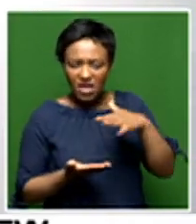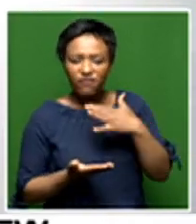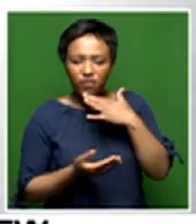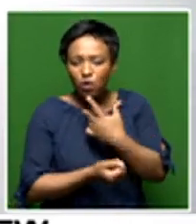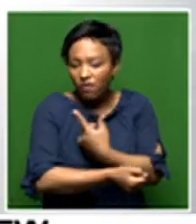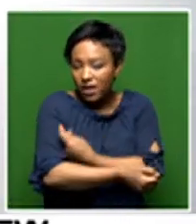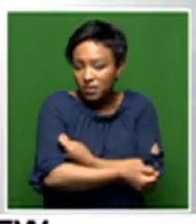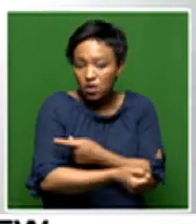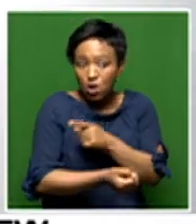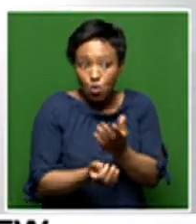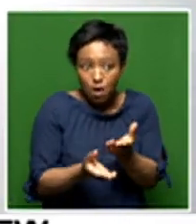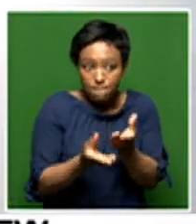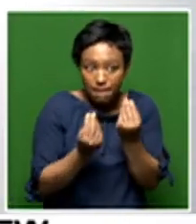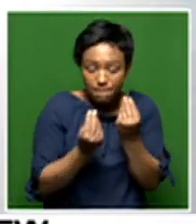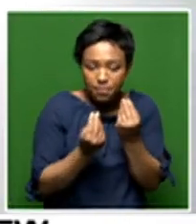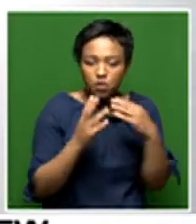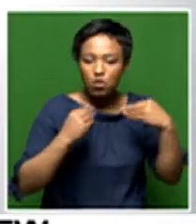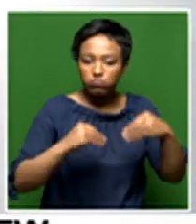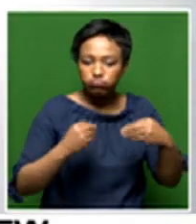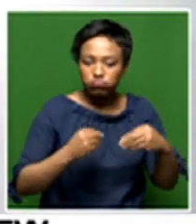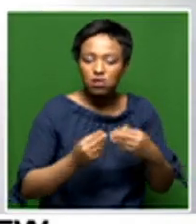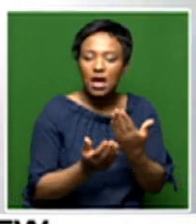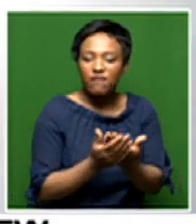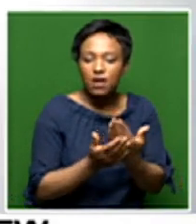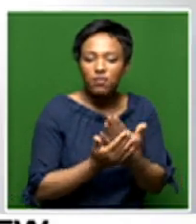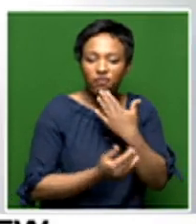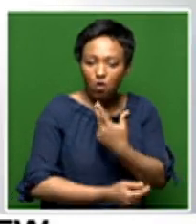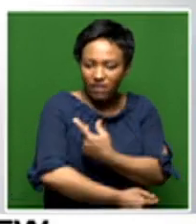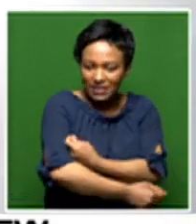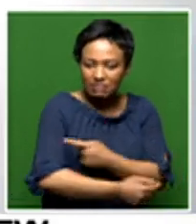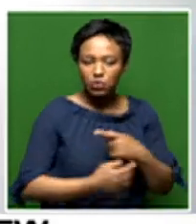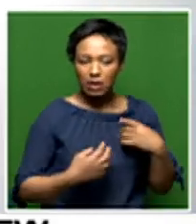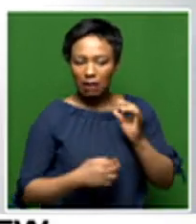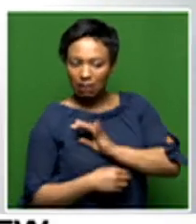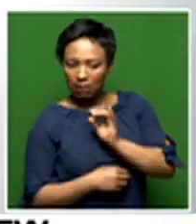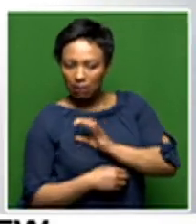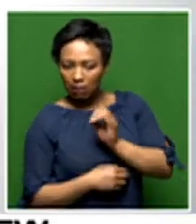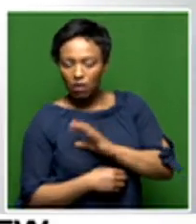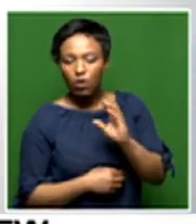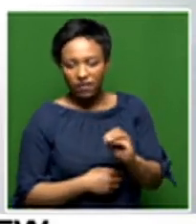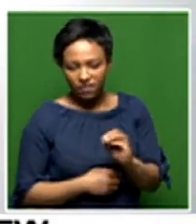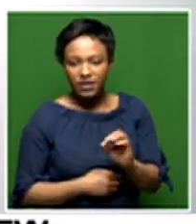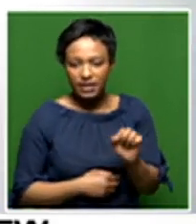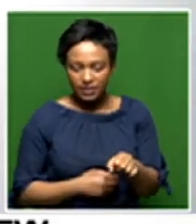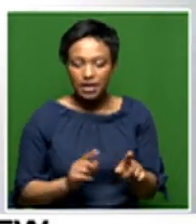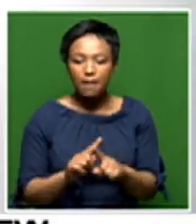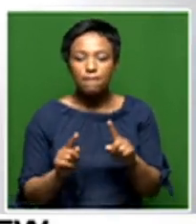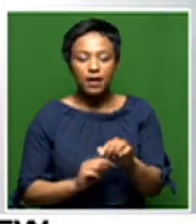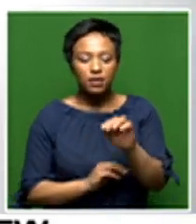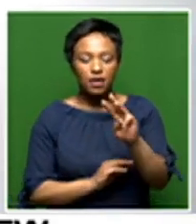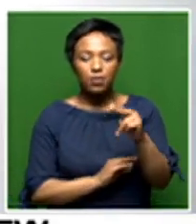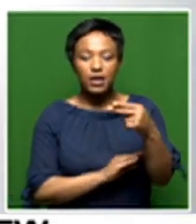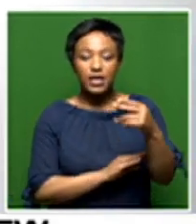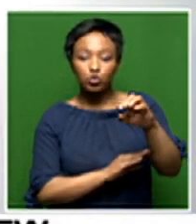vaccine once we have got a commercially available vaccine. So I would say that the